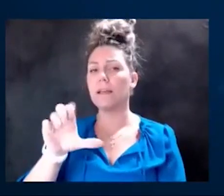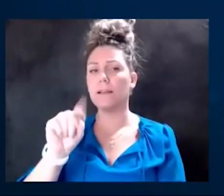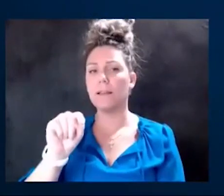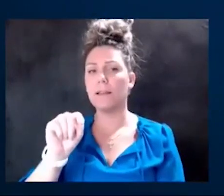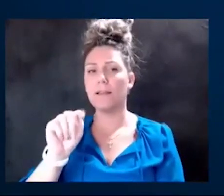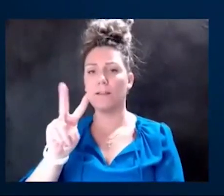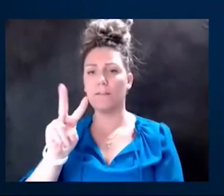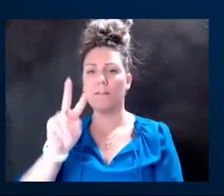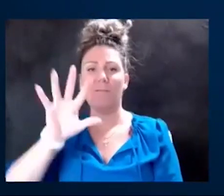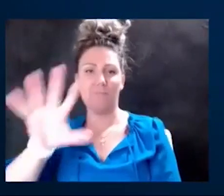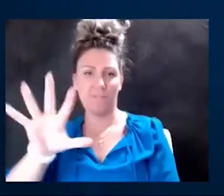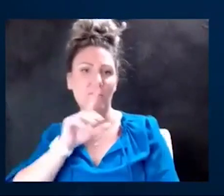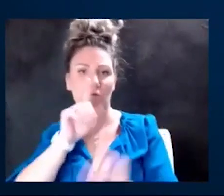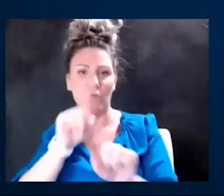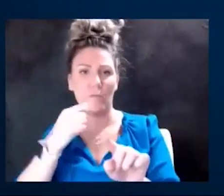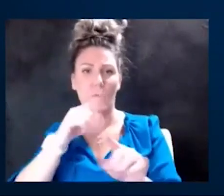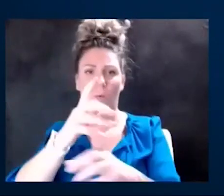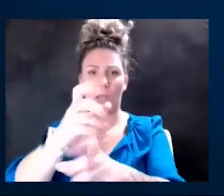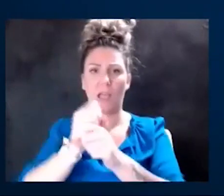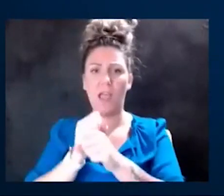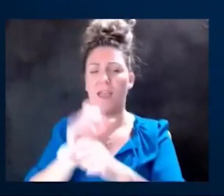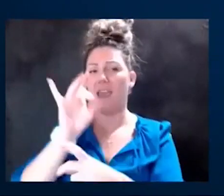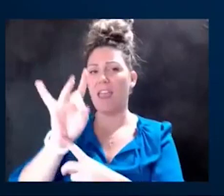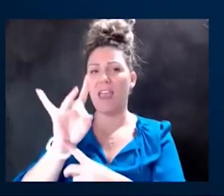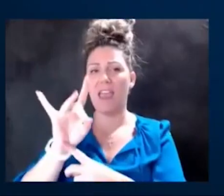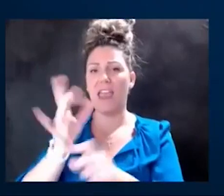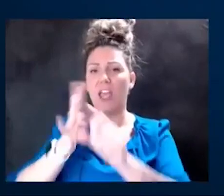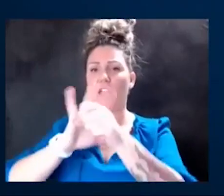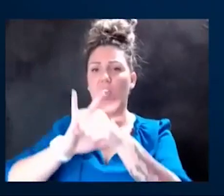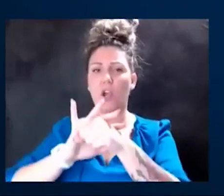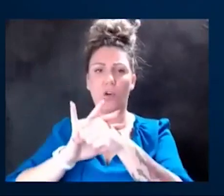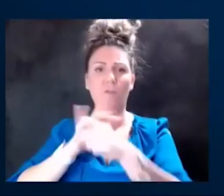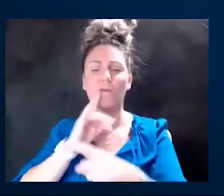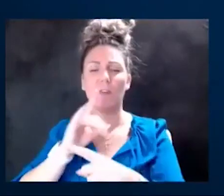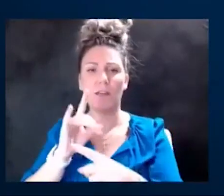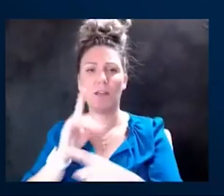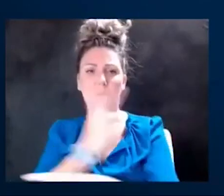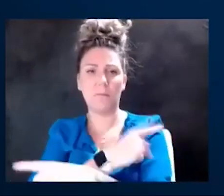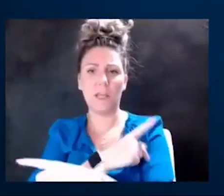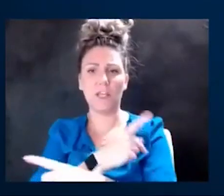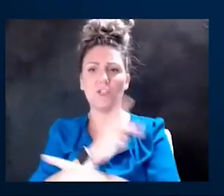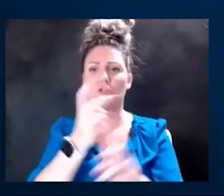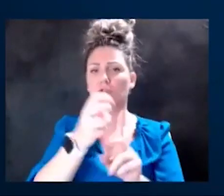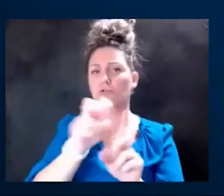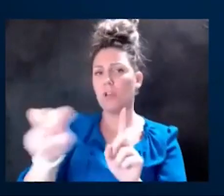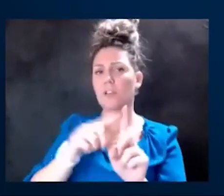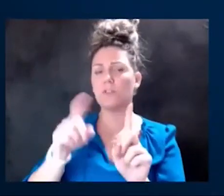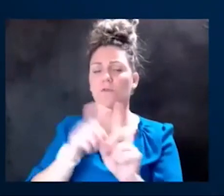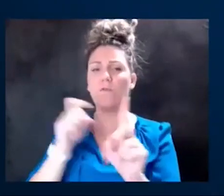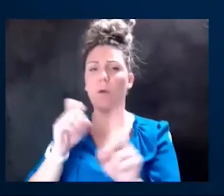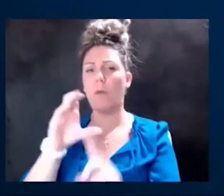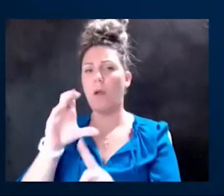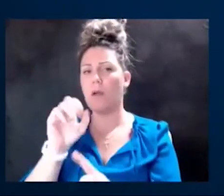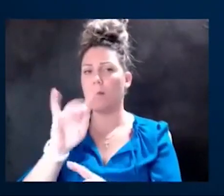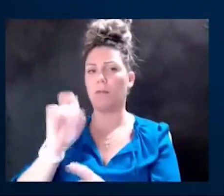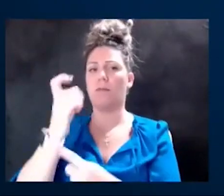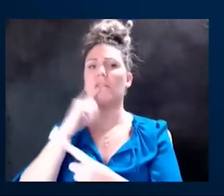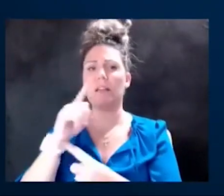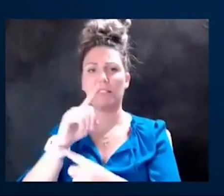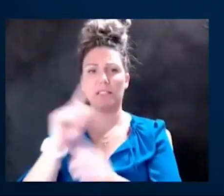had received 8 COVID patients transferred from Cox Health Center in Springfield. I can give a little clarity around this because